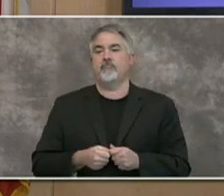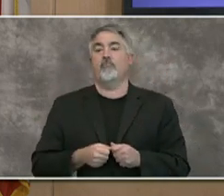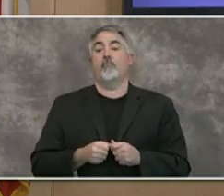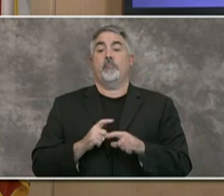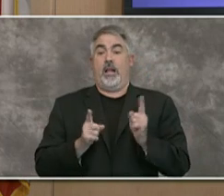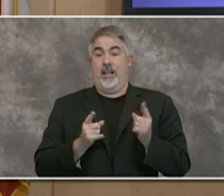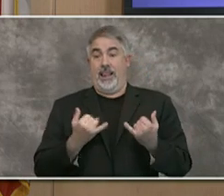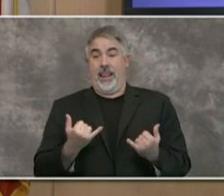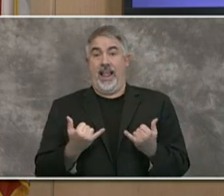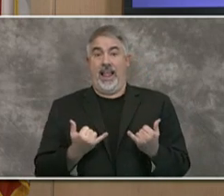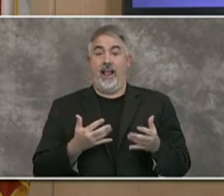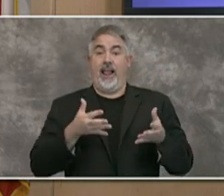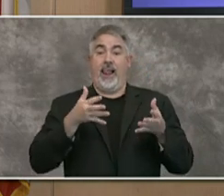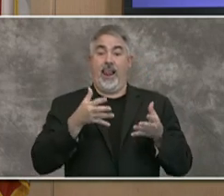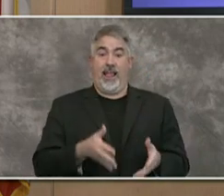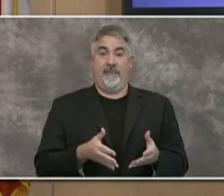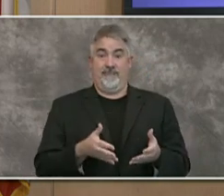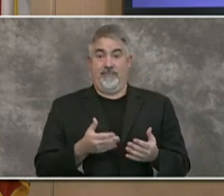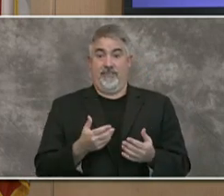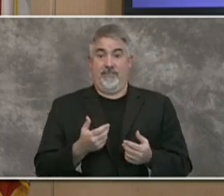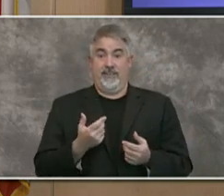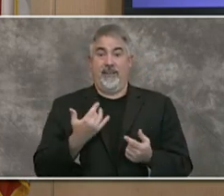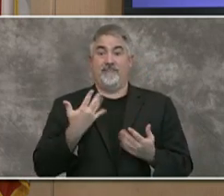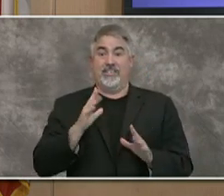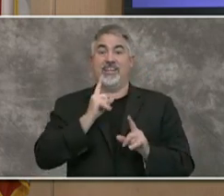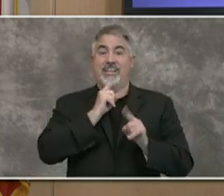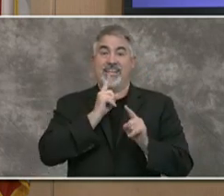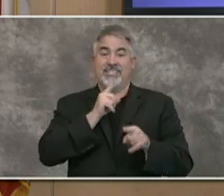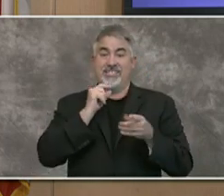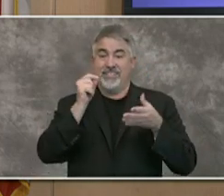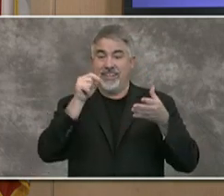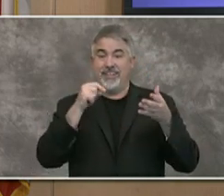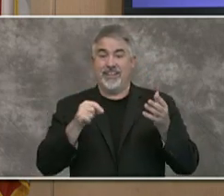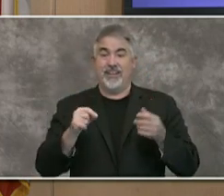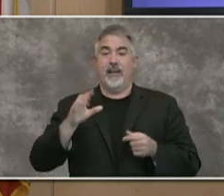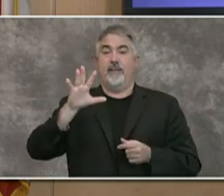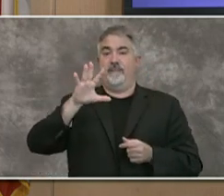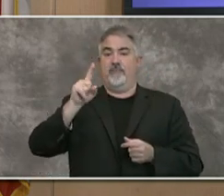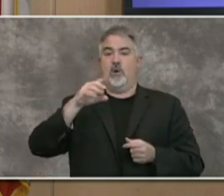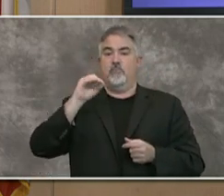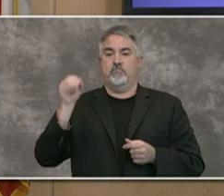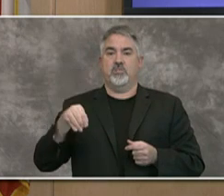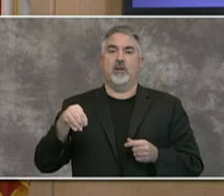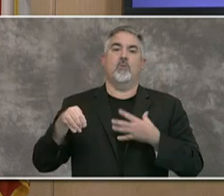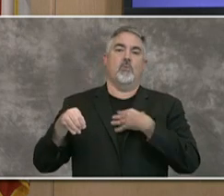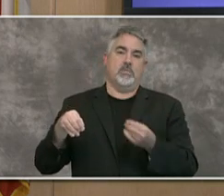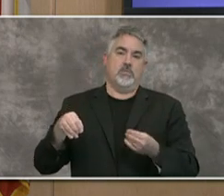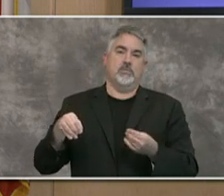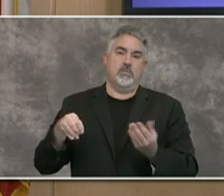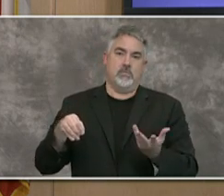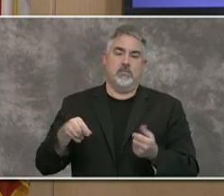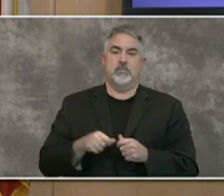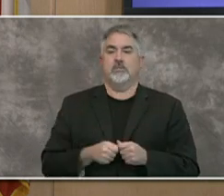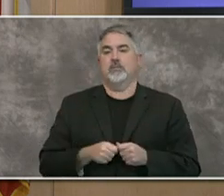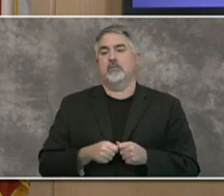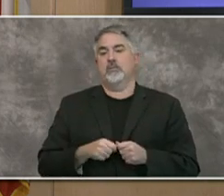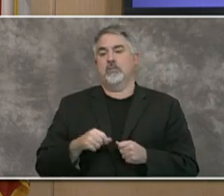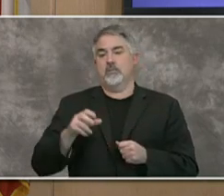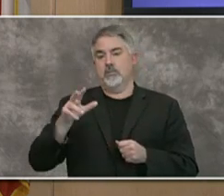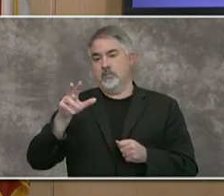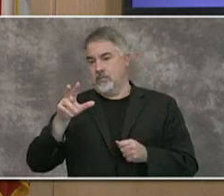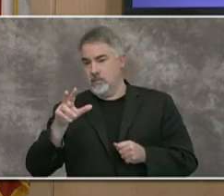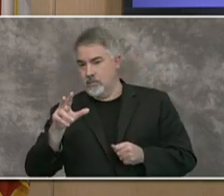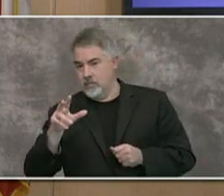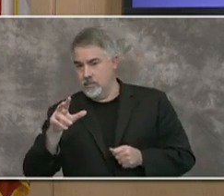of the remaining ones that did have it, 51% are white, 29% of the positives are